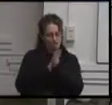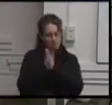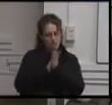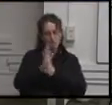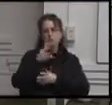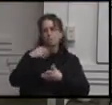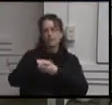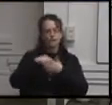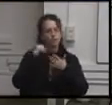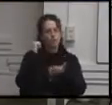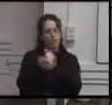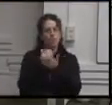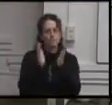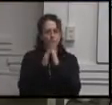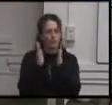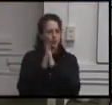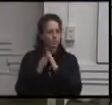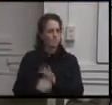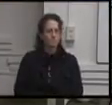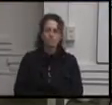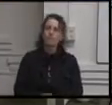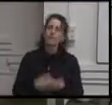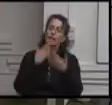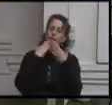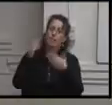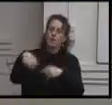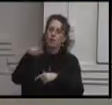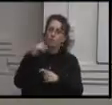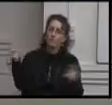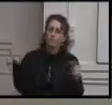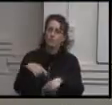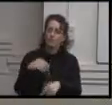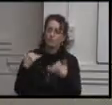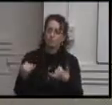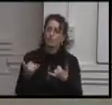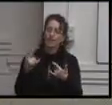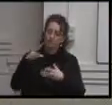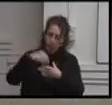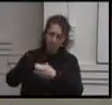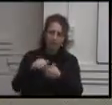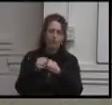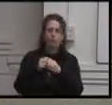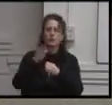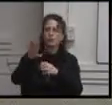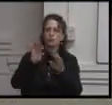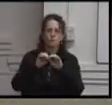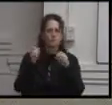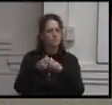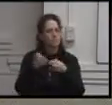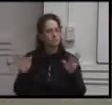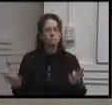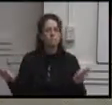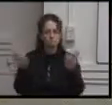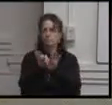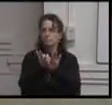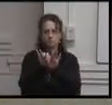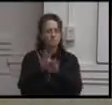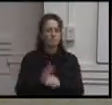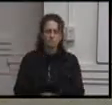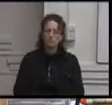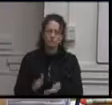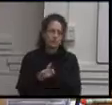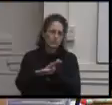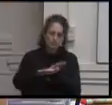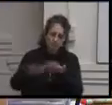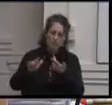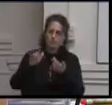someplace. Thanks, Alex. Great. Well, we want to thank all of you for participating. You know, it's really important, and it's nice to see, and